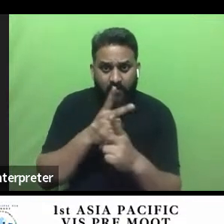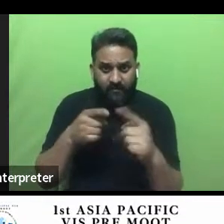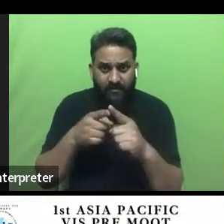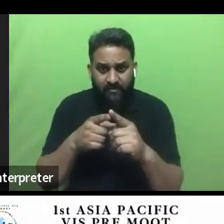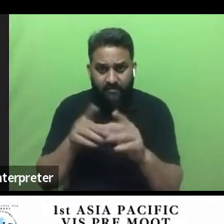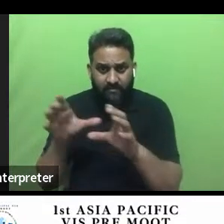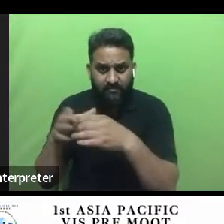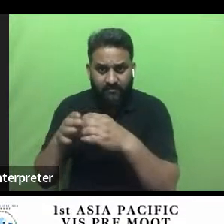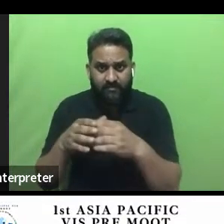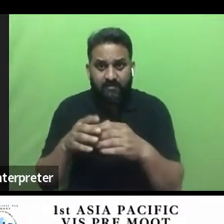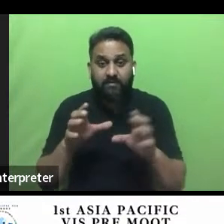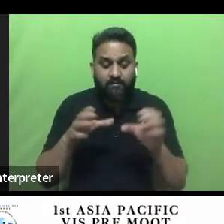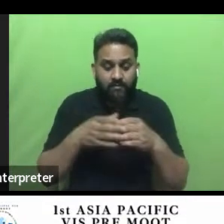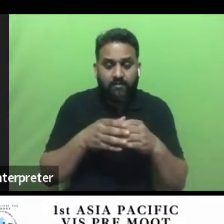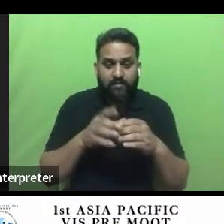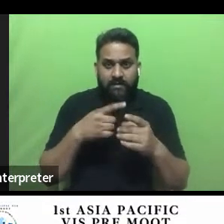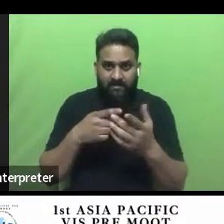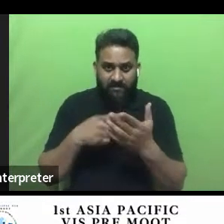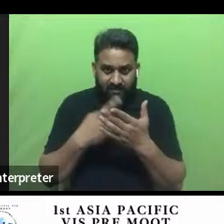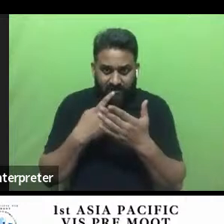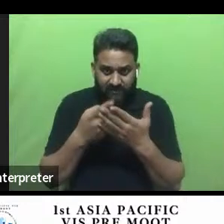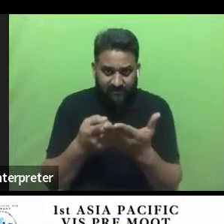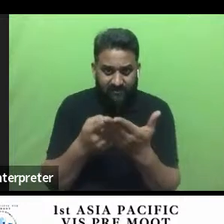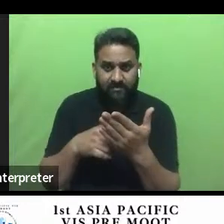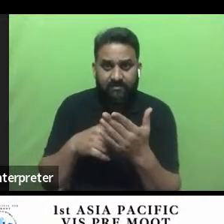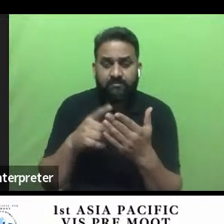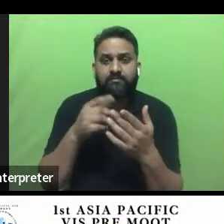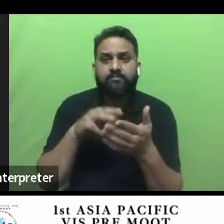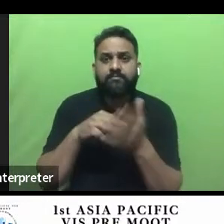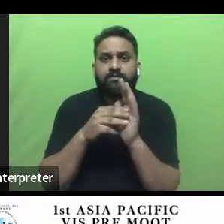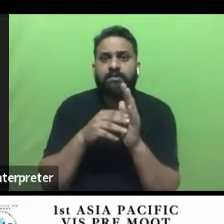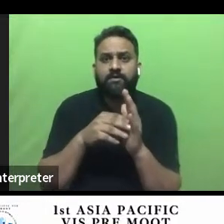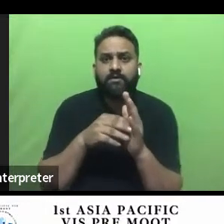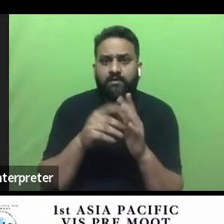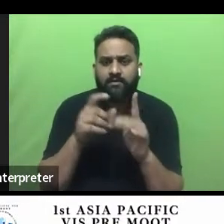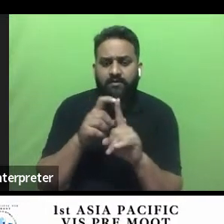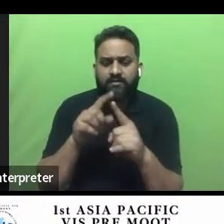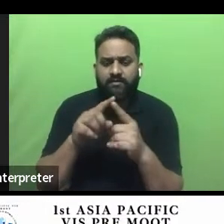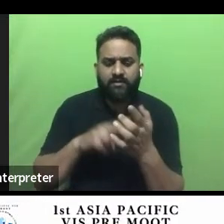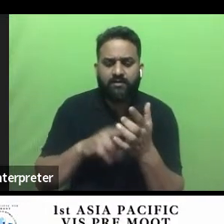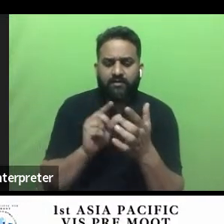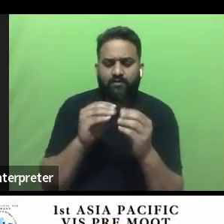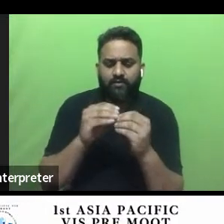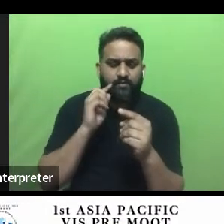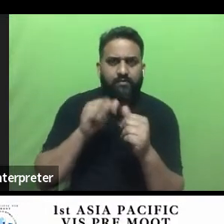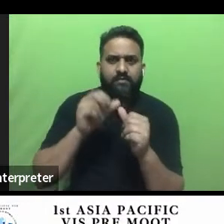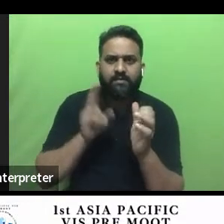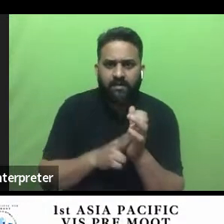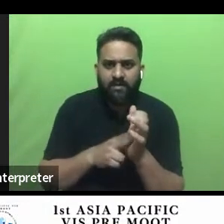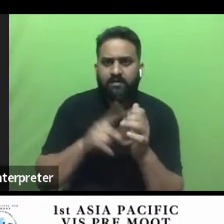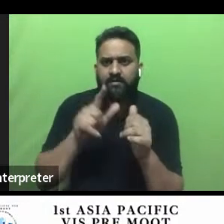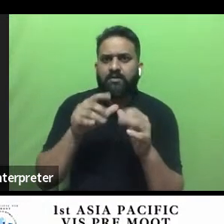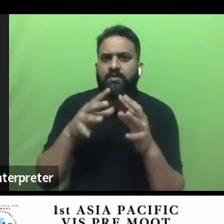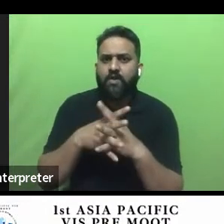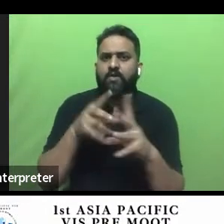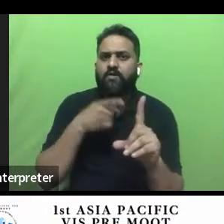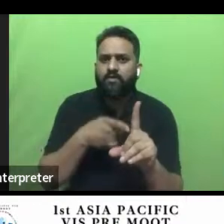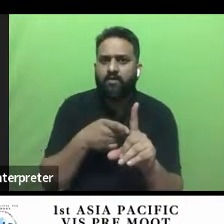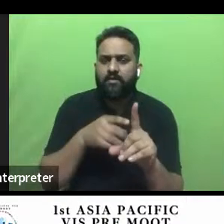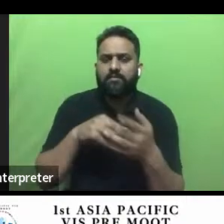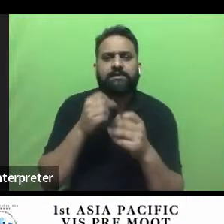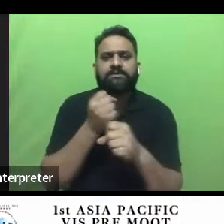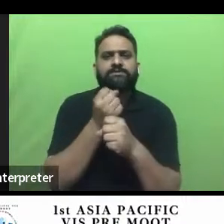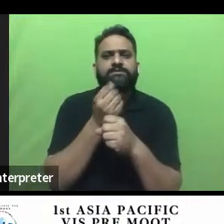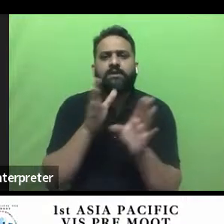arbitration agreement is the law of the seat, Danubian law. And second, that under Danubian general contract